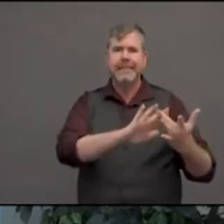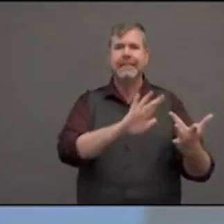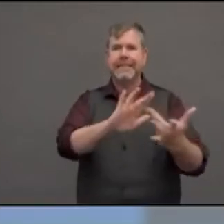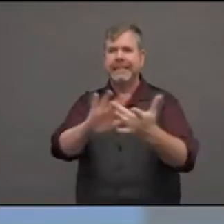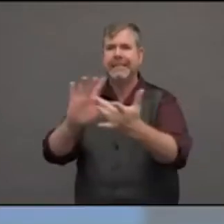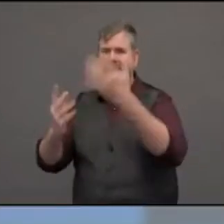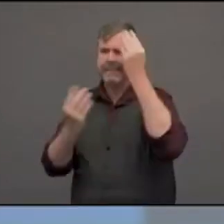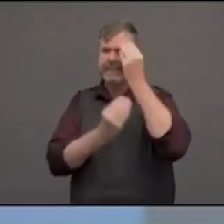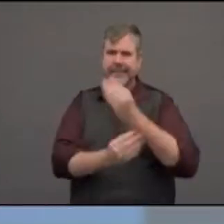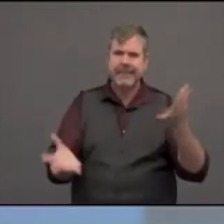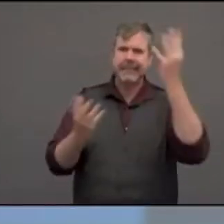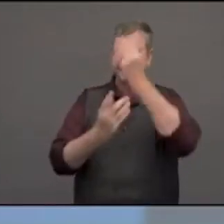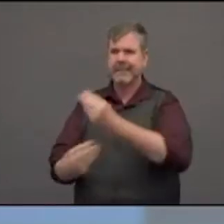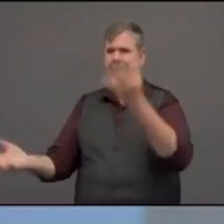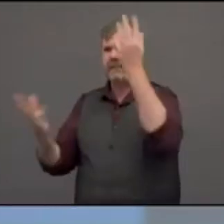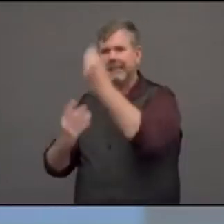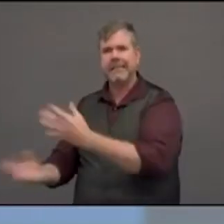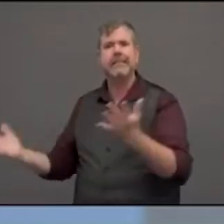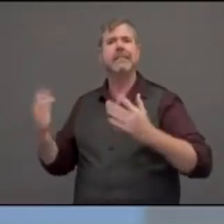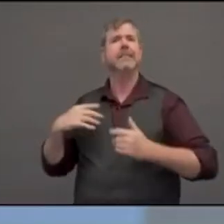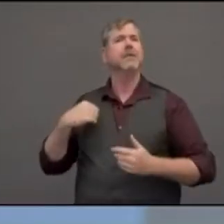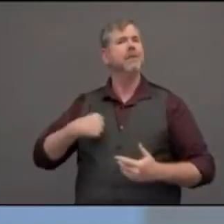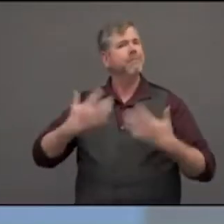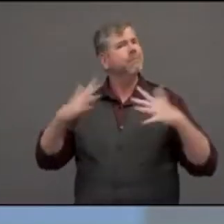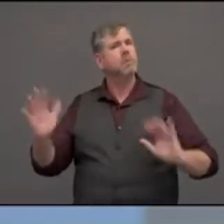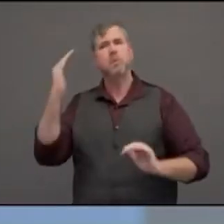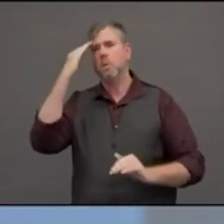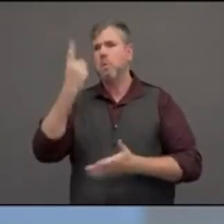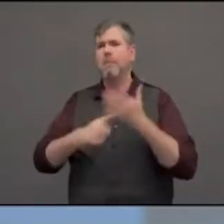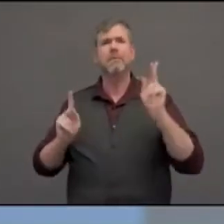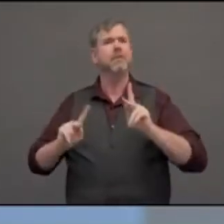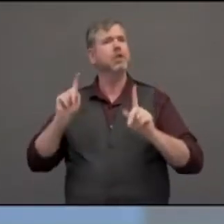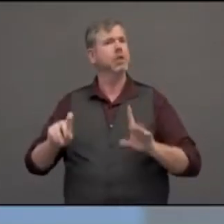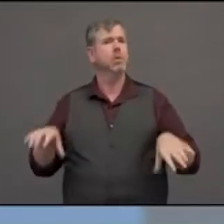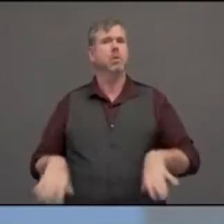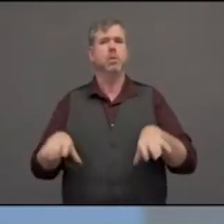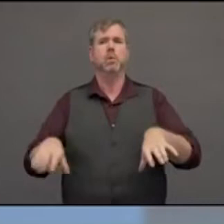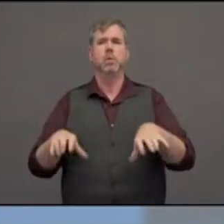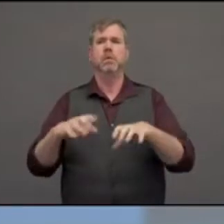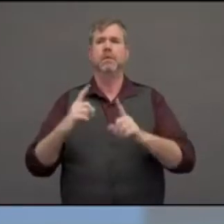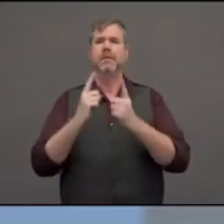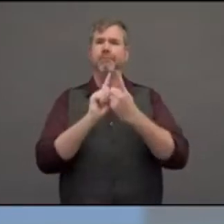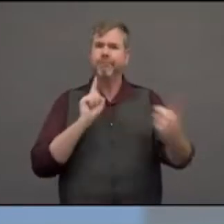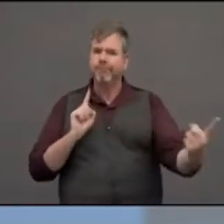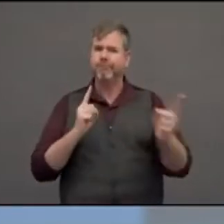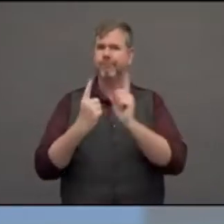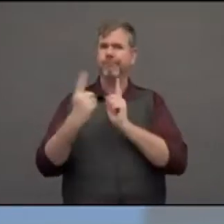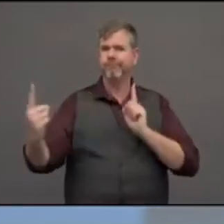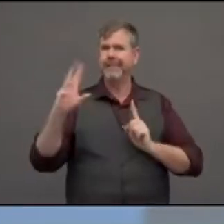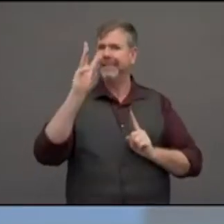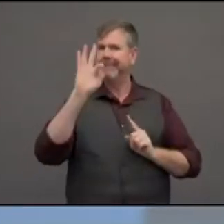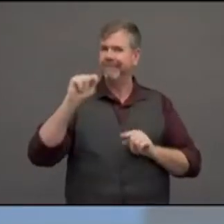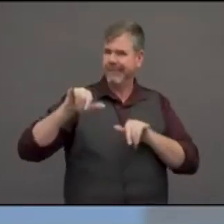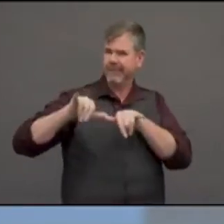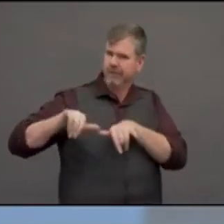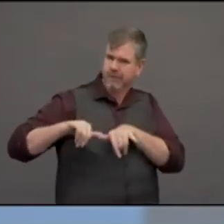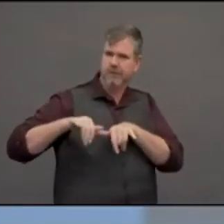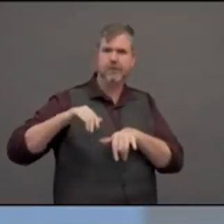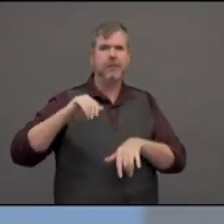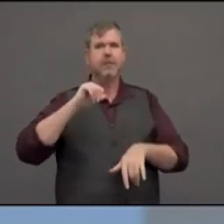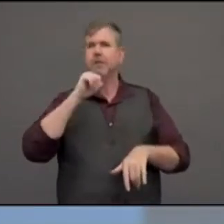everybody knows what they should be doing, which is wearing a face covering, maintaining your space, staying in place, not touching your